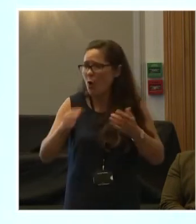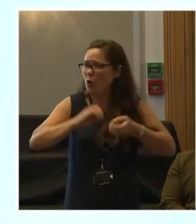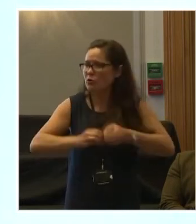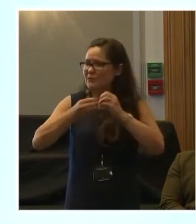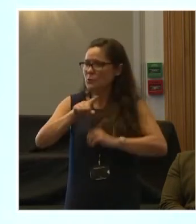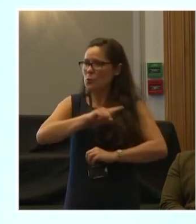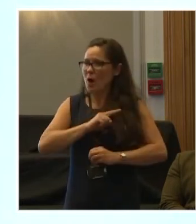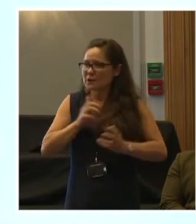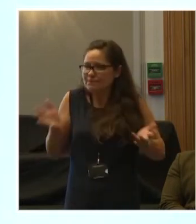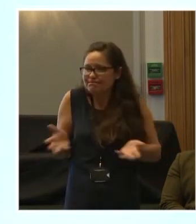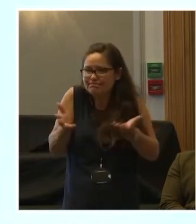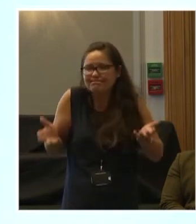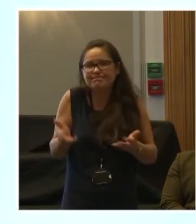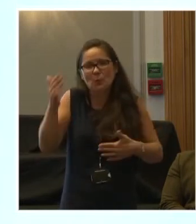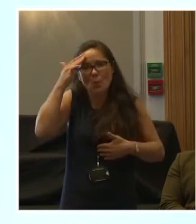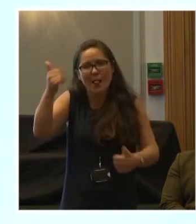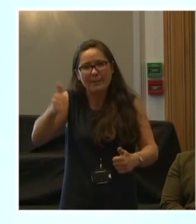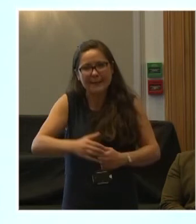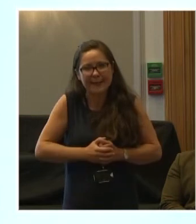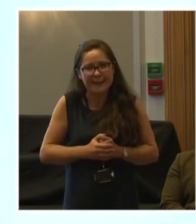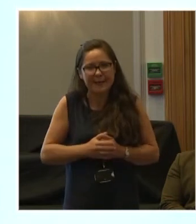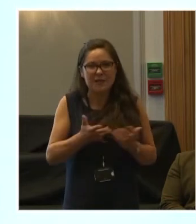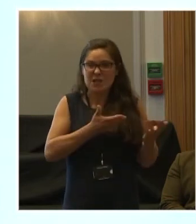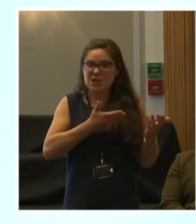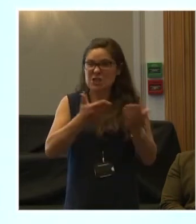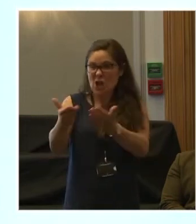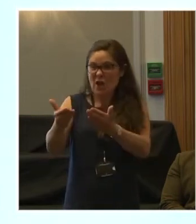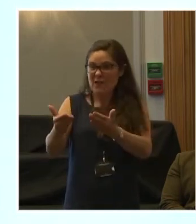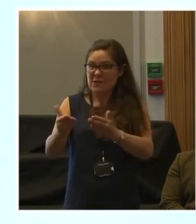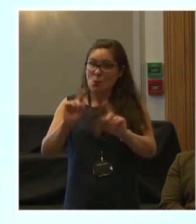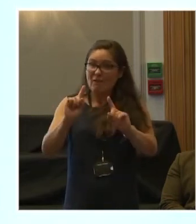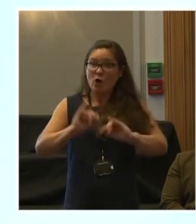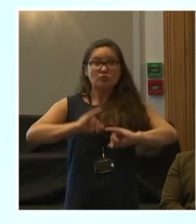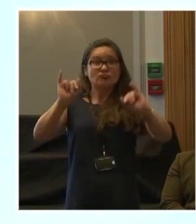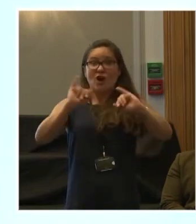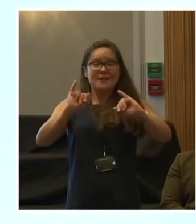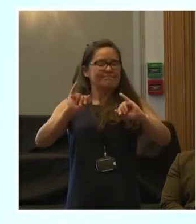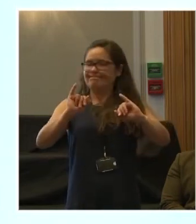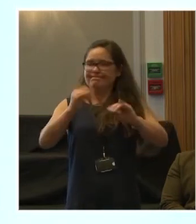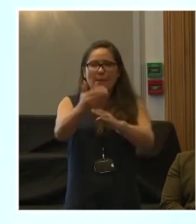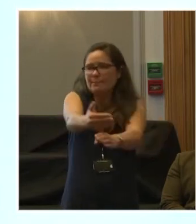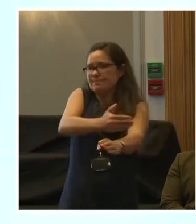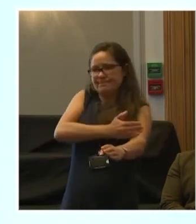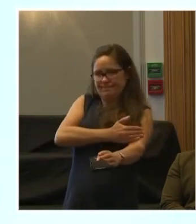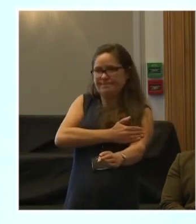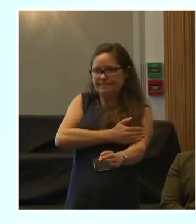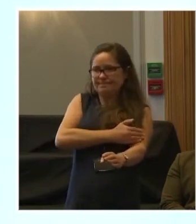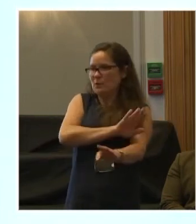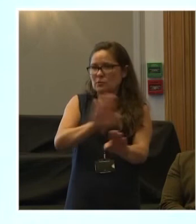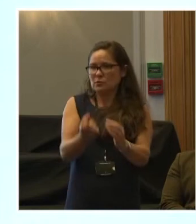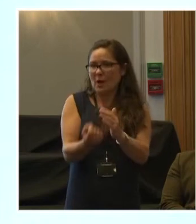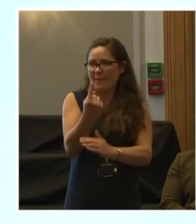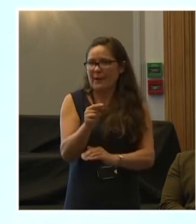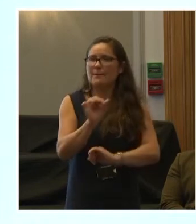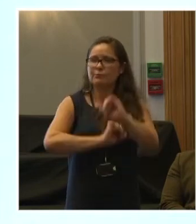good well-being. This service is not built for those in crisis, but rather for that crisis to never happen. And as